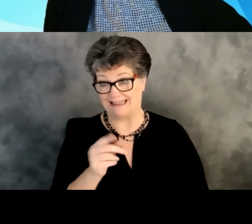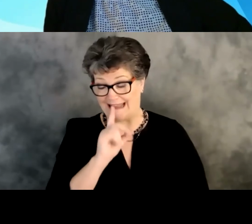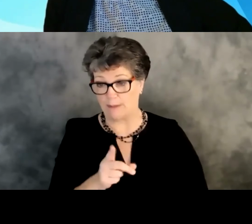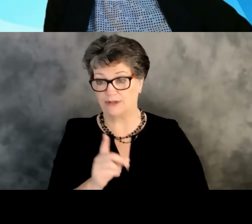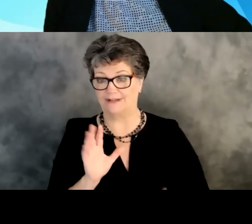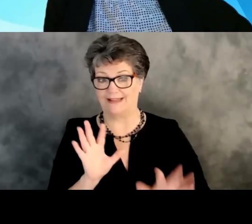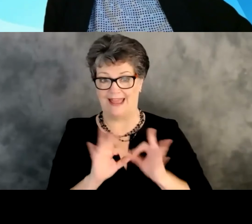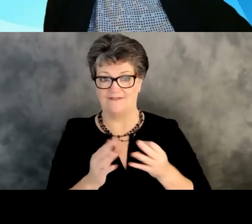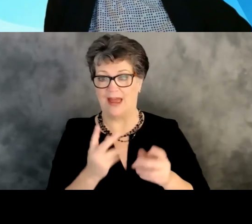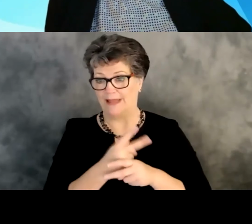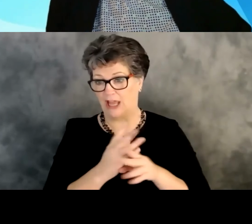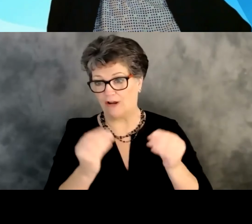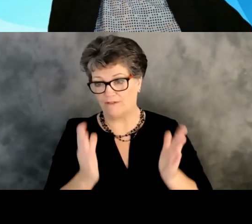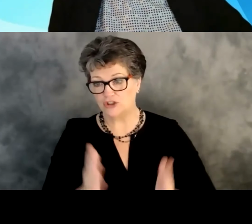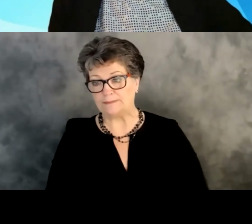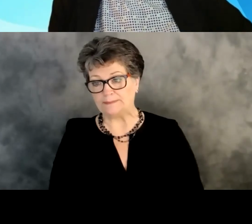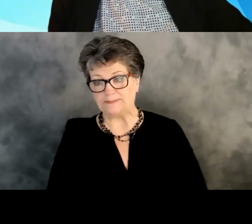family caregivers.